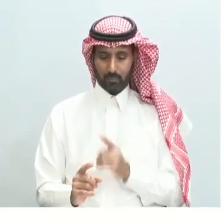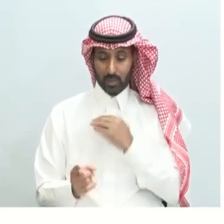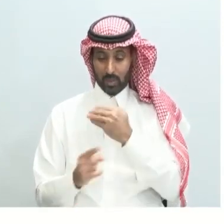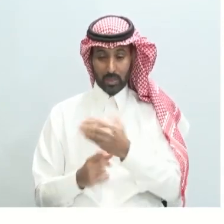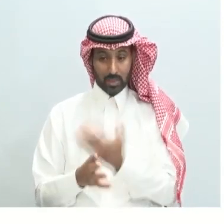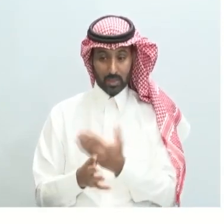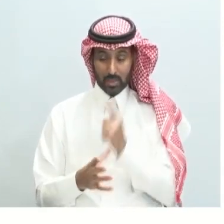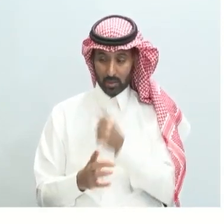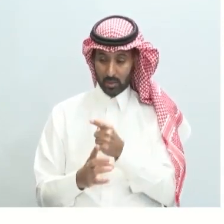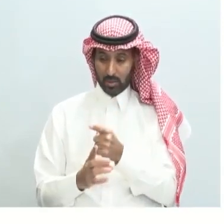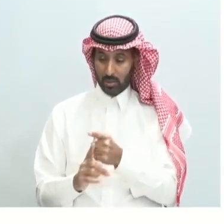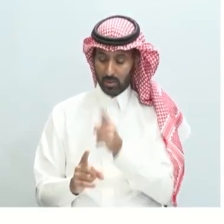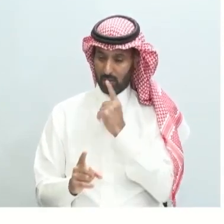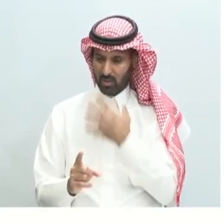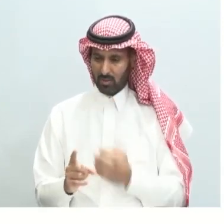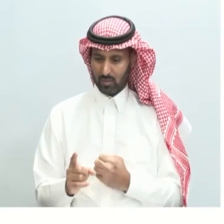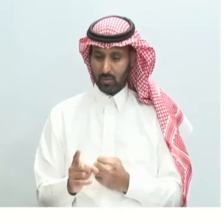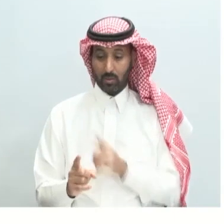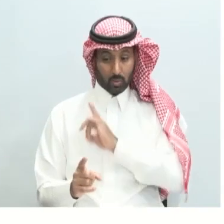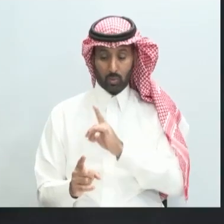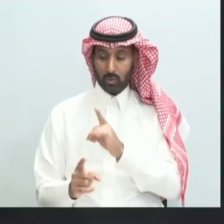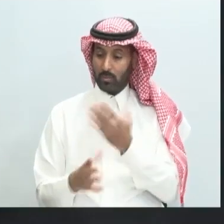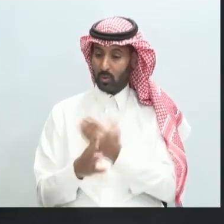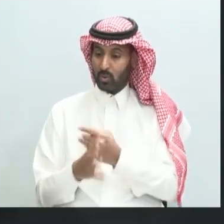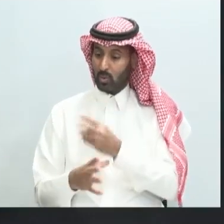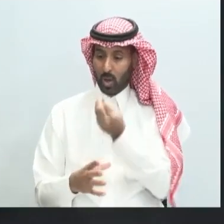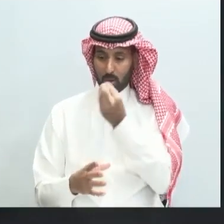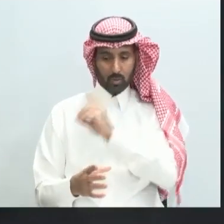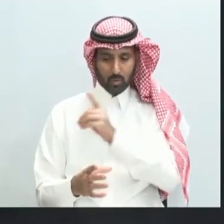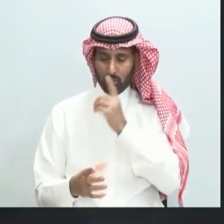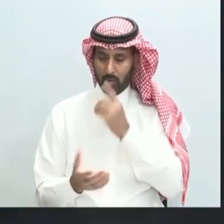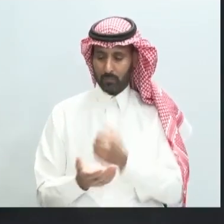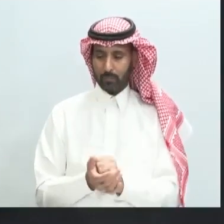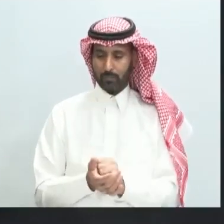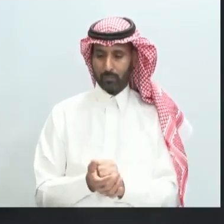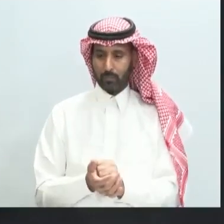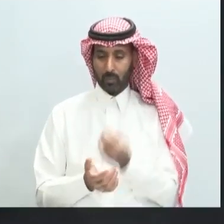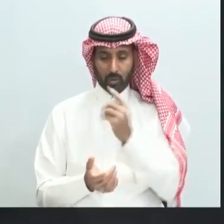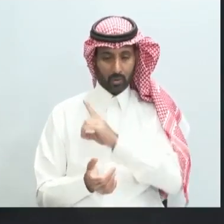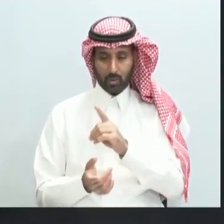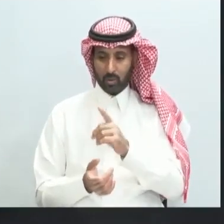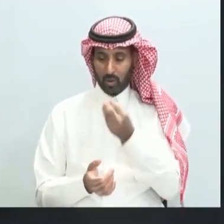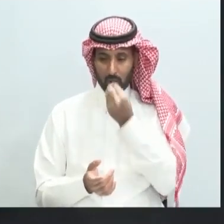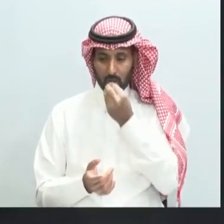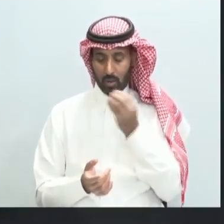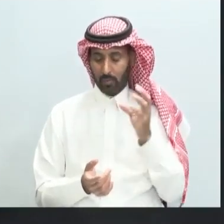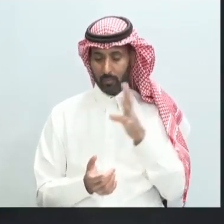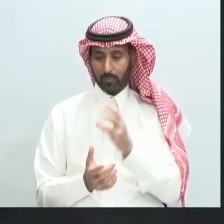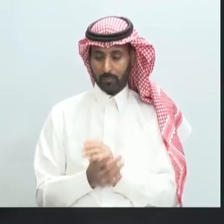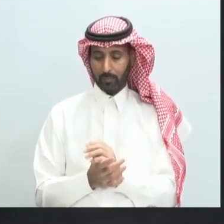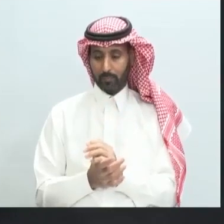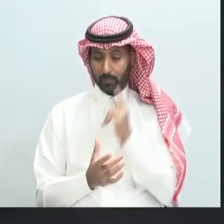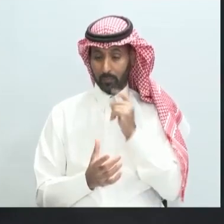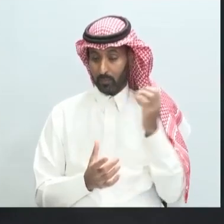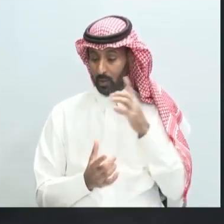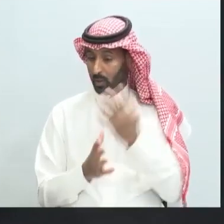is why you have the stomachache, because you skipped breakfast. You skipped breakfast. And